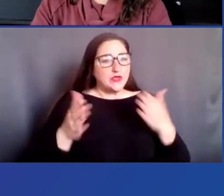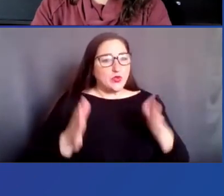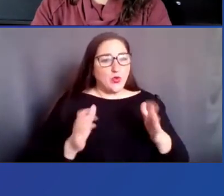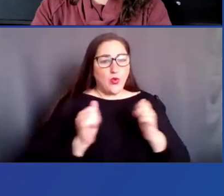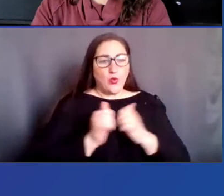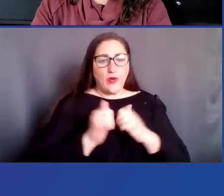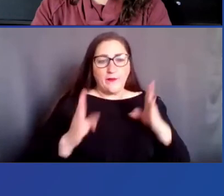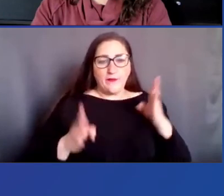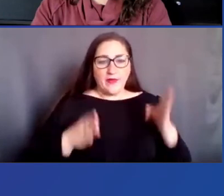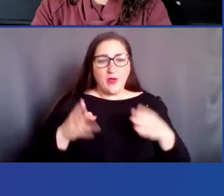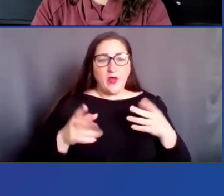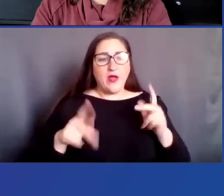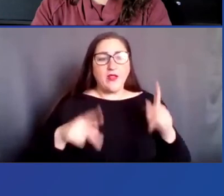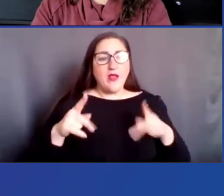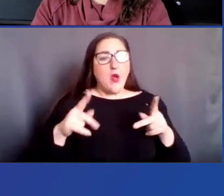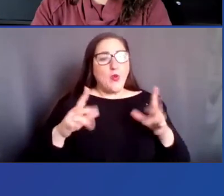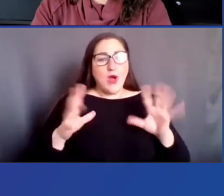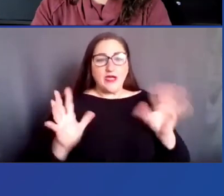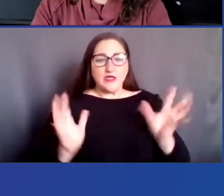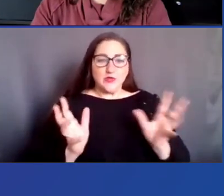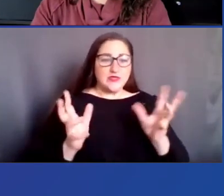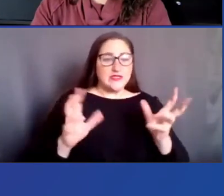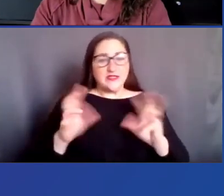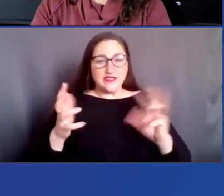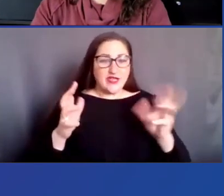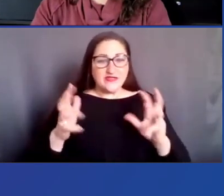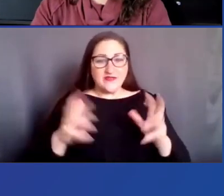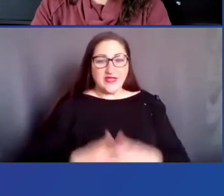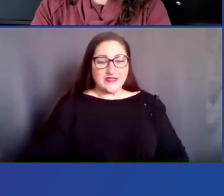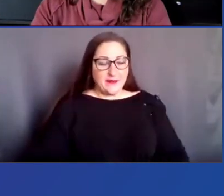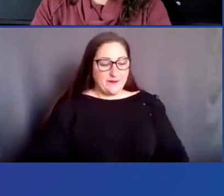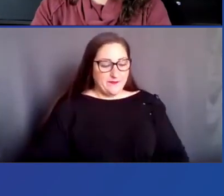wanted to shake some things up in terms of,